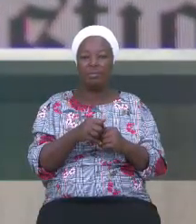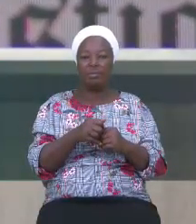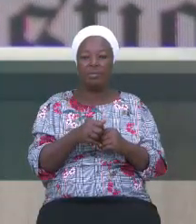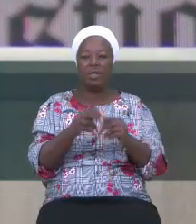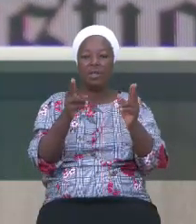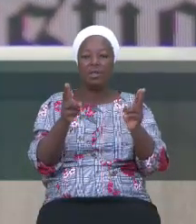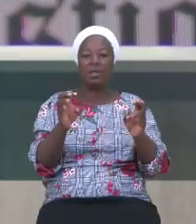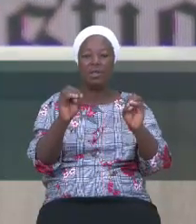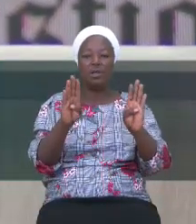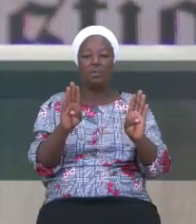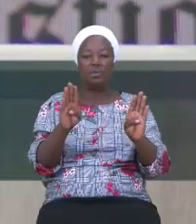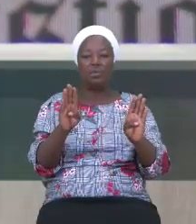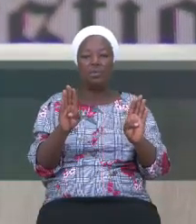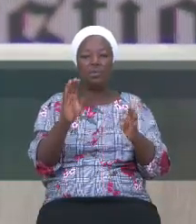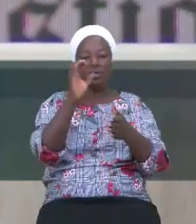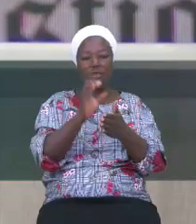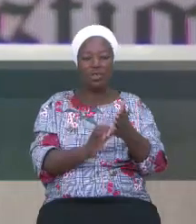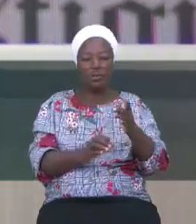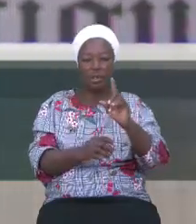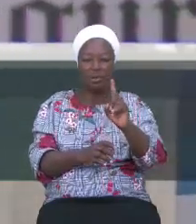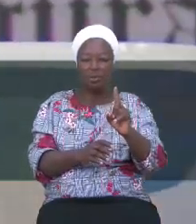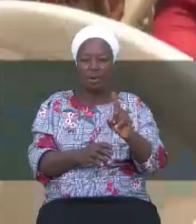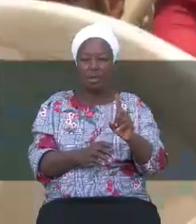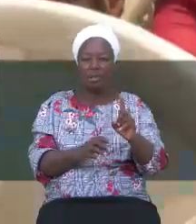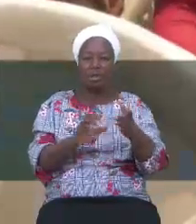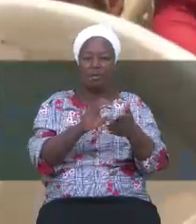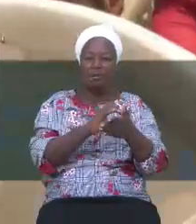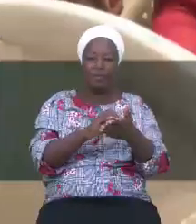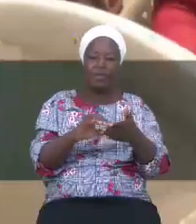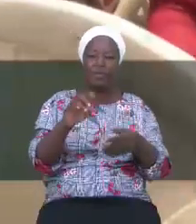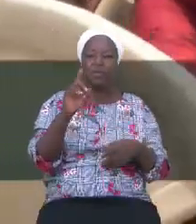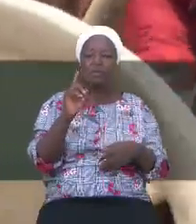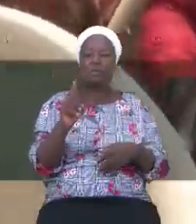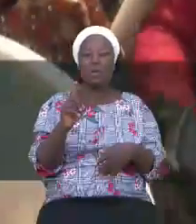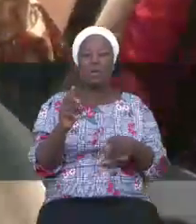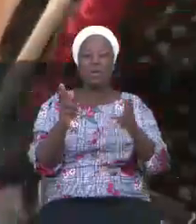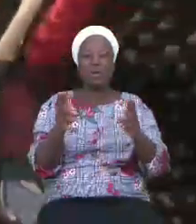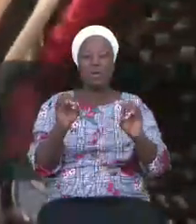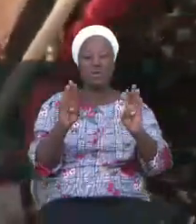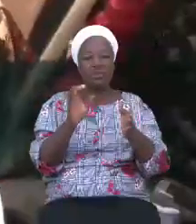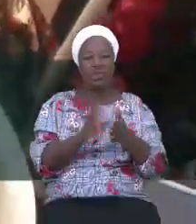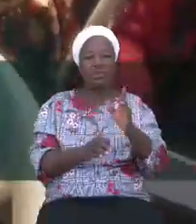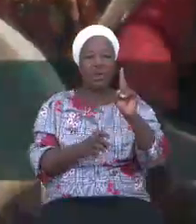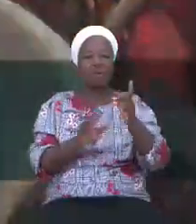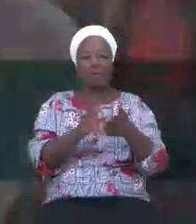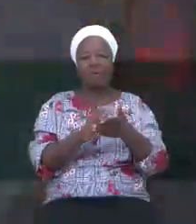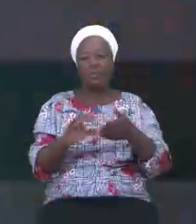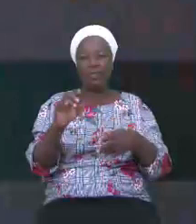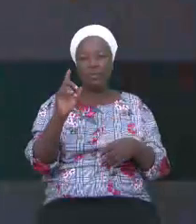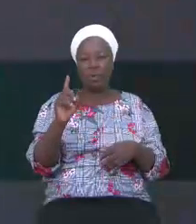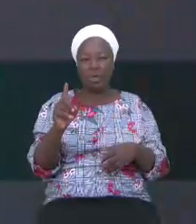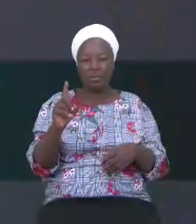Hebrews chapter 1, reading from verse 1. Hebrews chapter 1, reading from